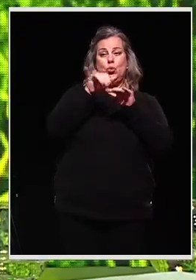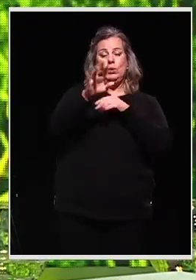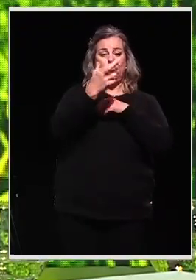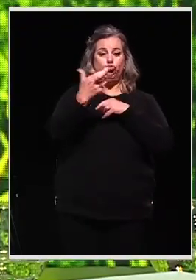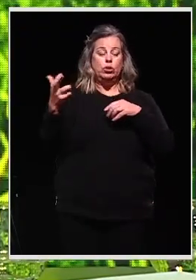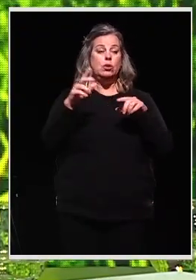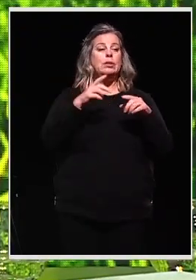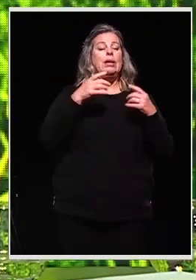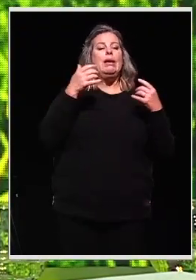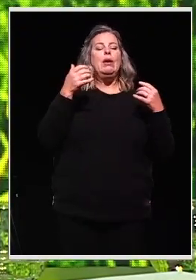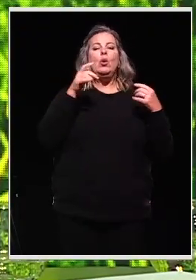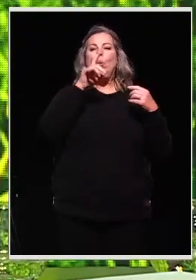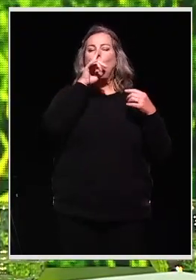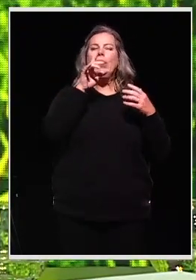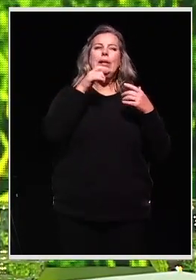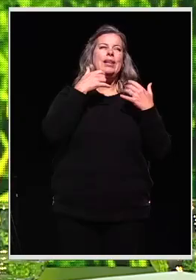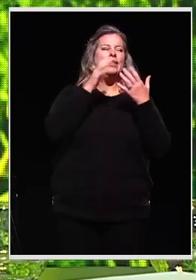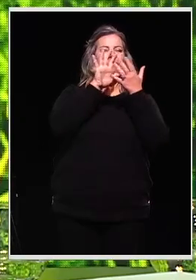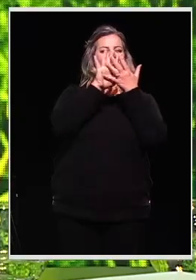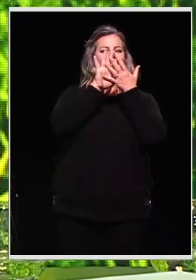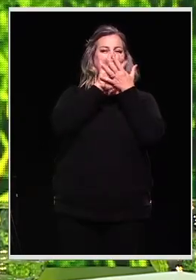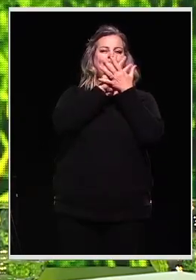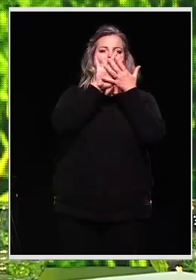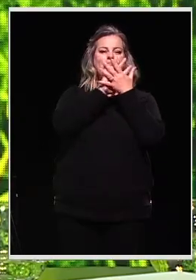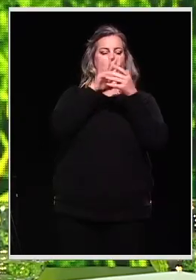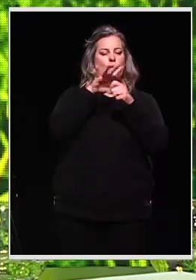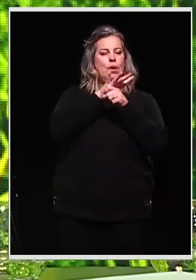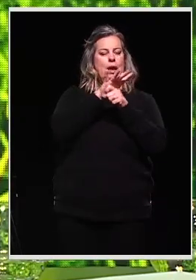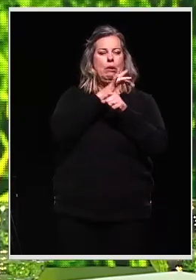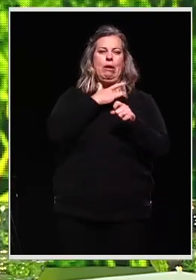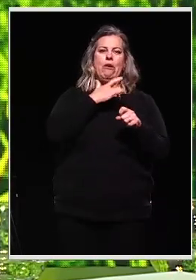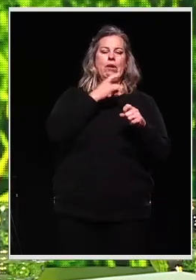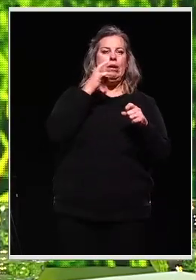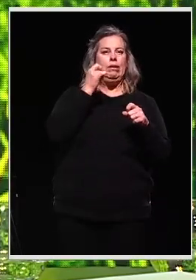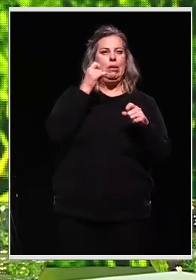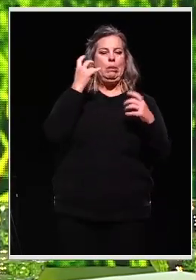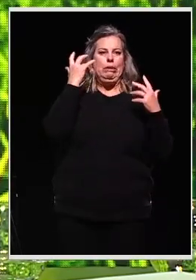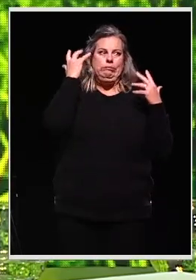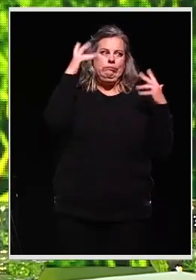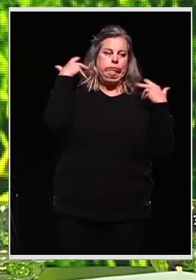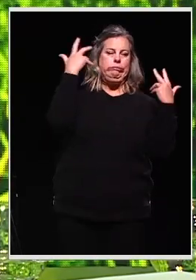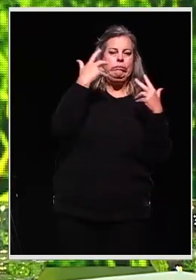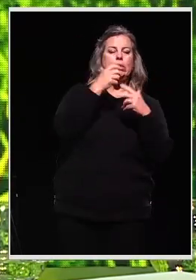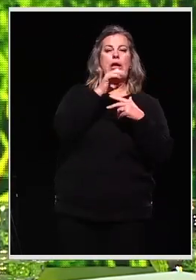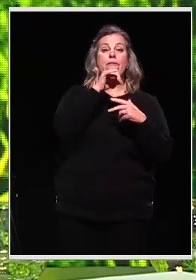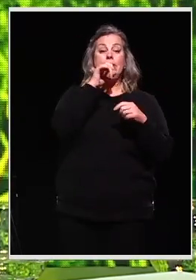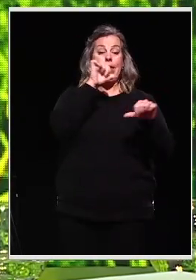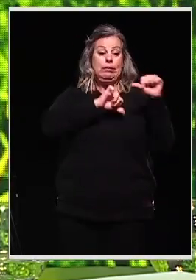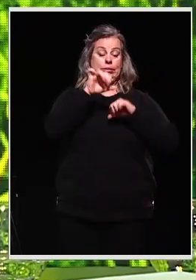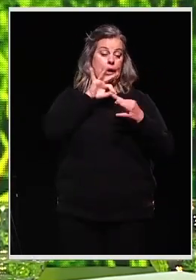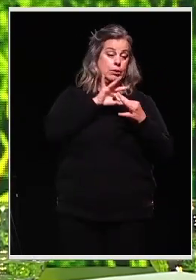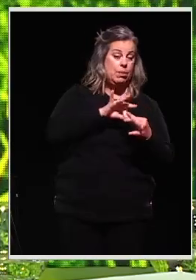still continues to be a very gray area that drives me a little nutty, because I think if it's not science-based and if